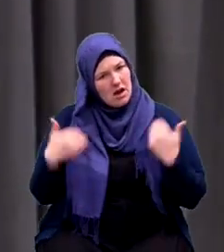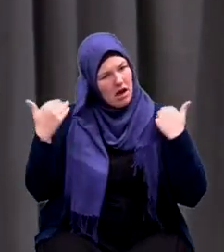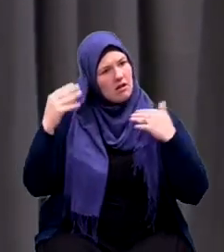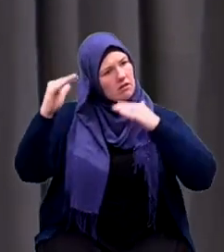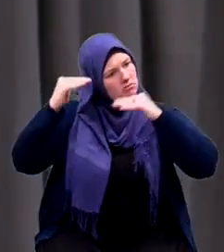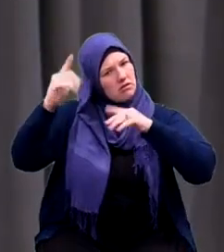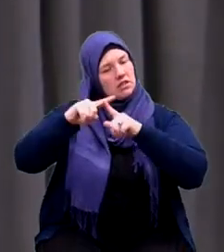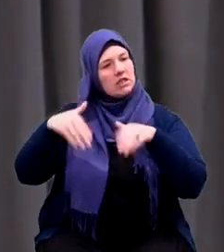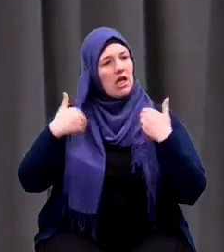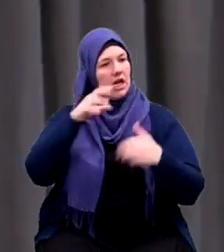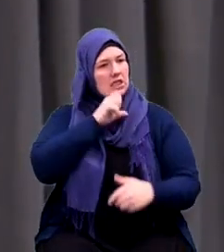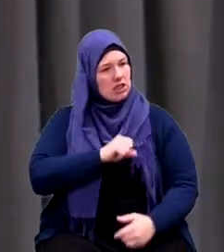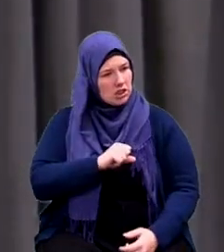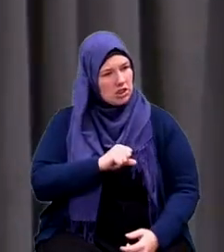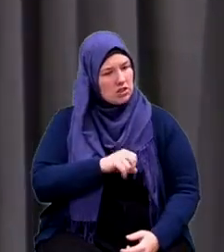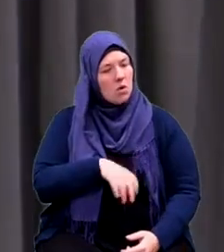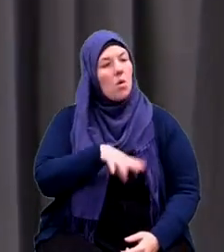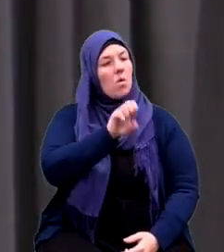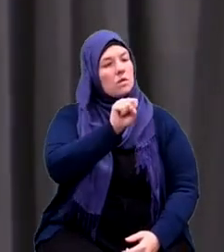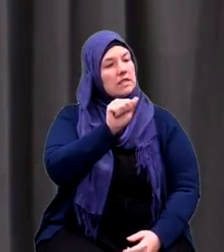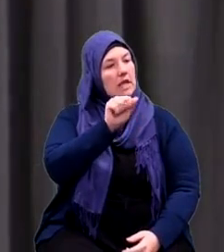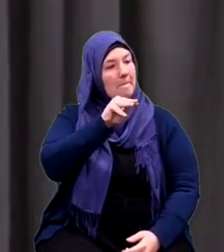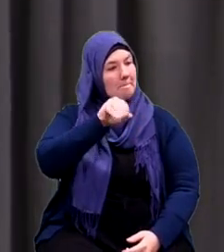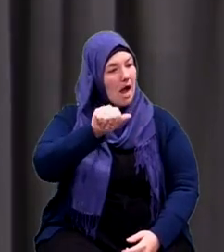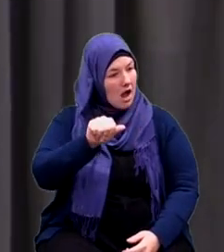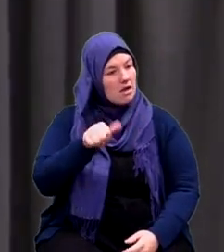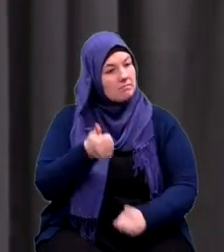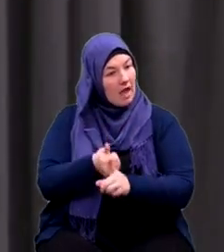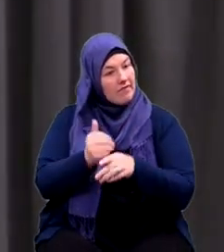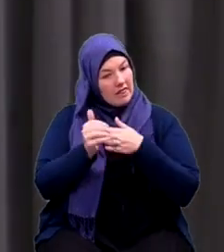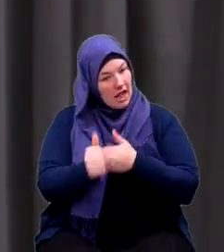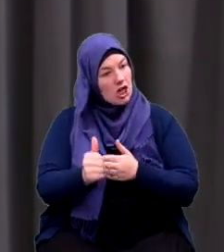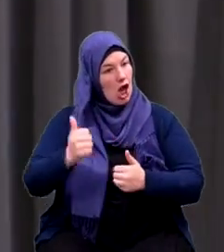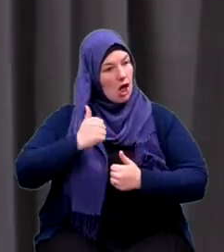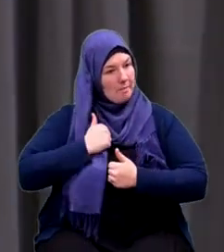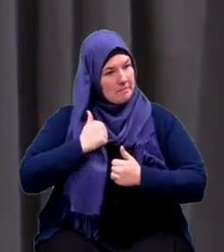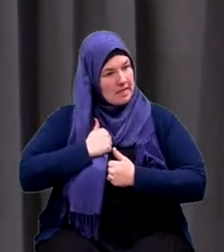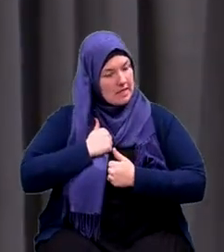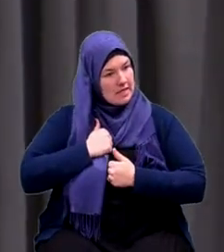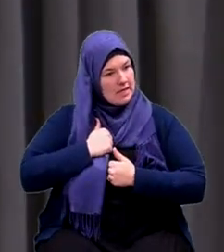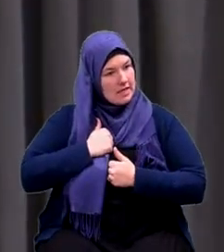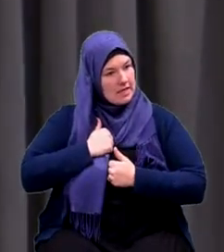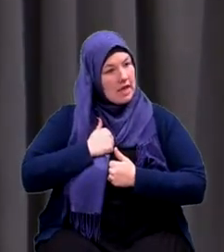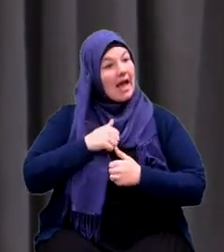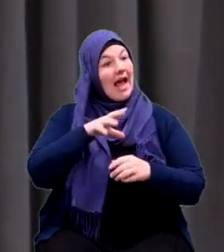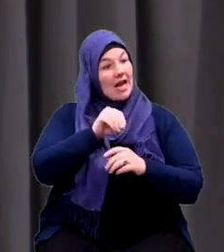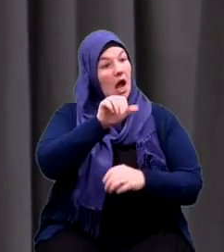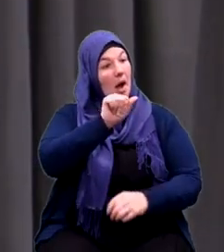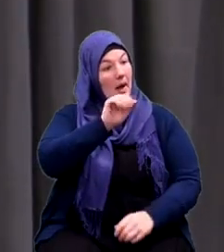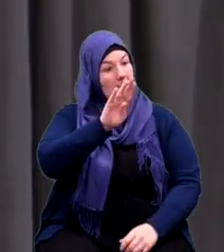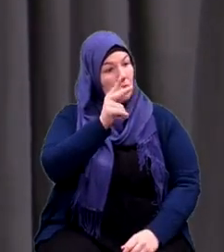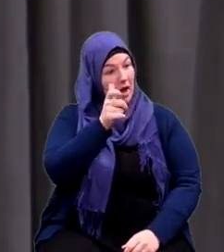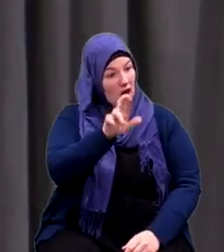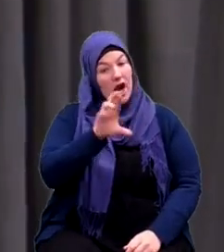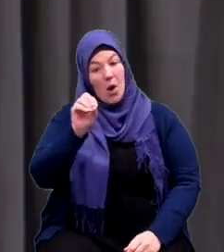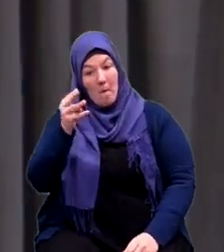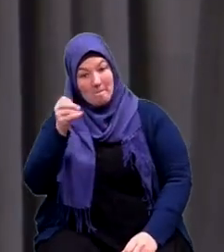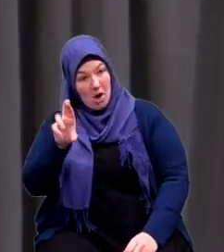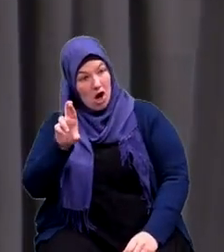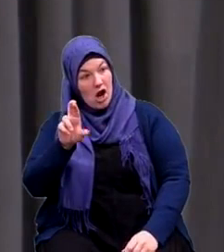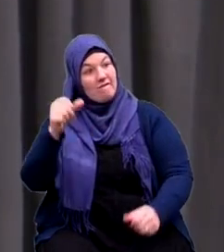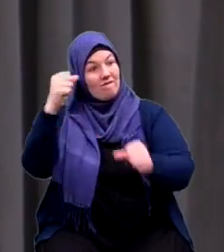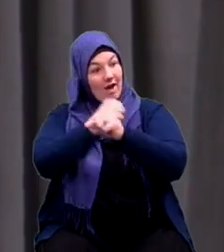time, Usama ibn Zayd, who led the army in which there was Abu Bakr and Umar,